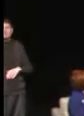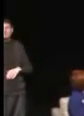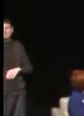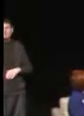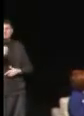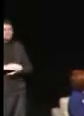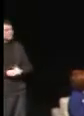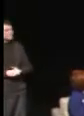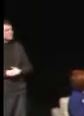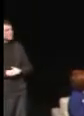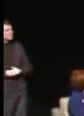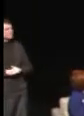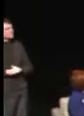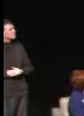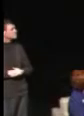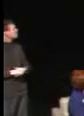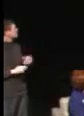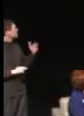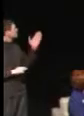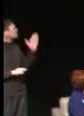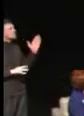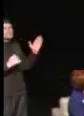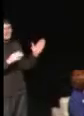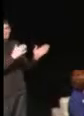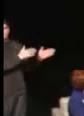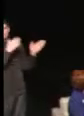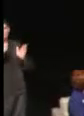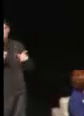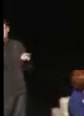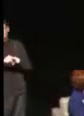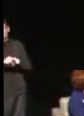Colorful animations with French text.